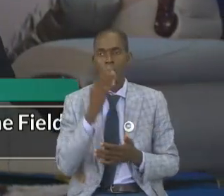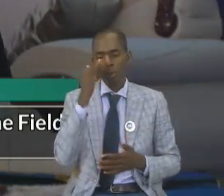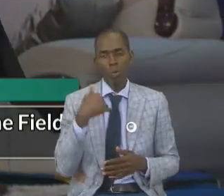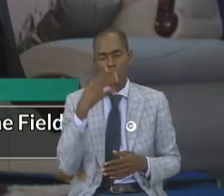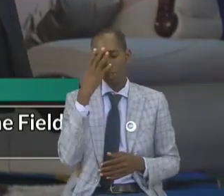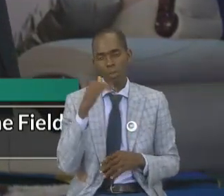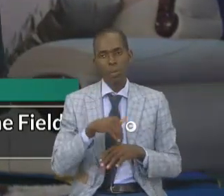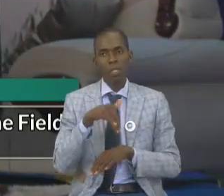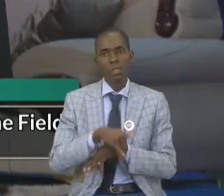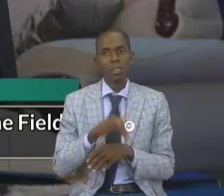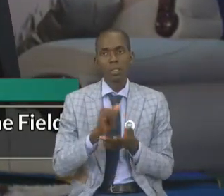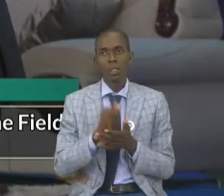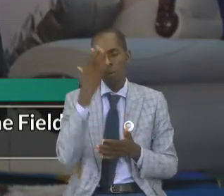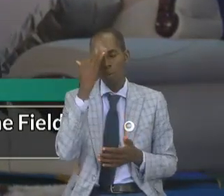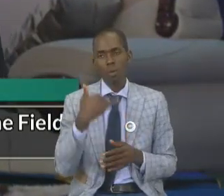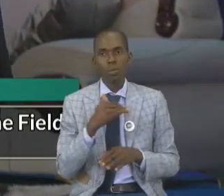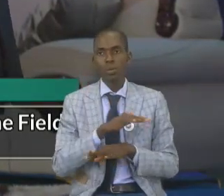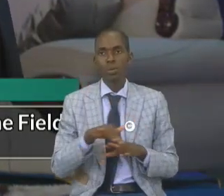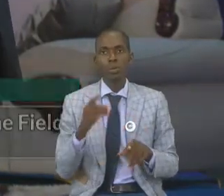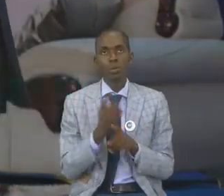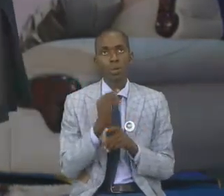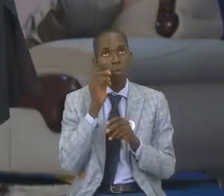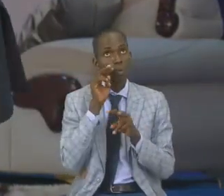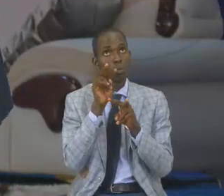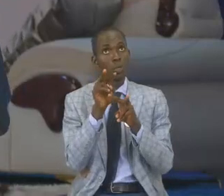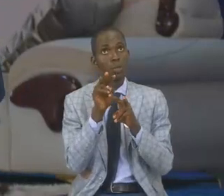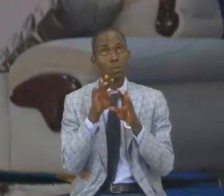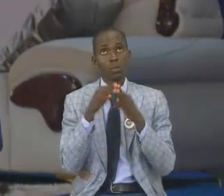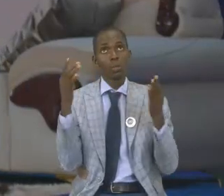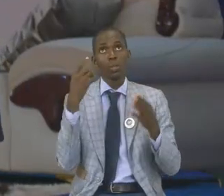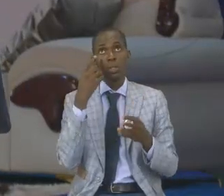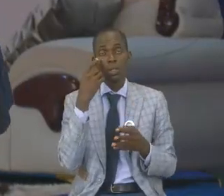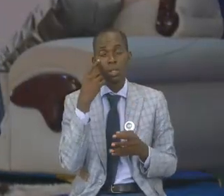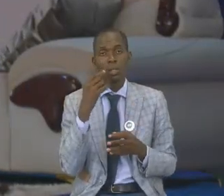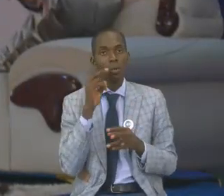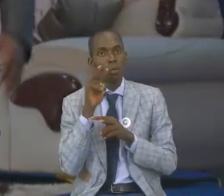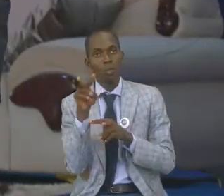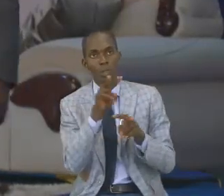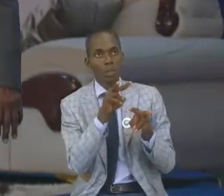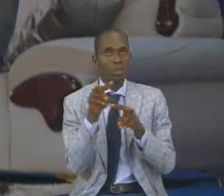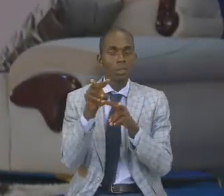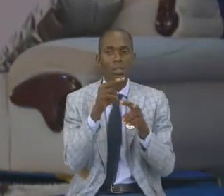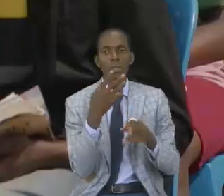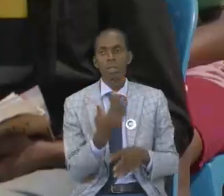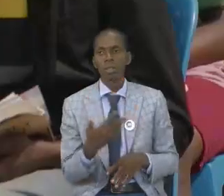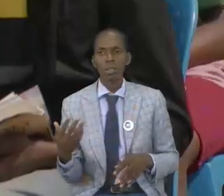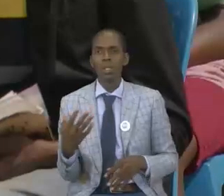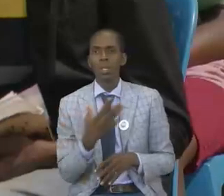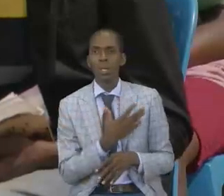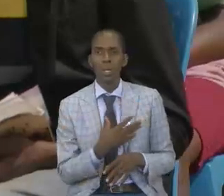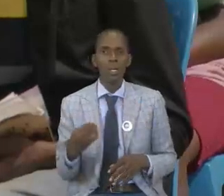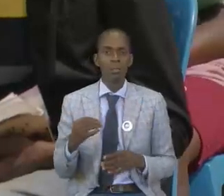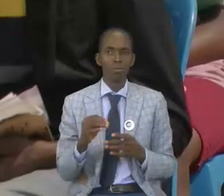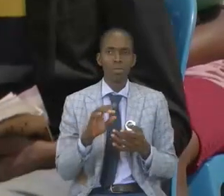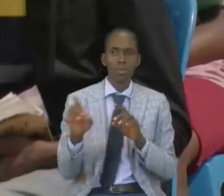night. That's why we don't stay up and we're watching this and watching that, watching this and punching this and kind of browsing